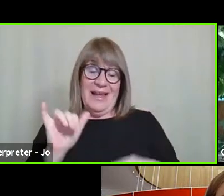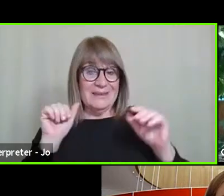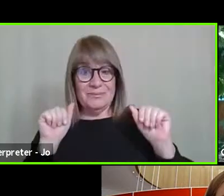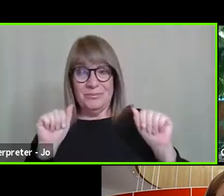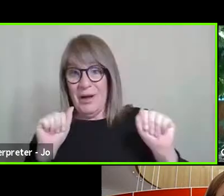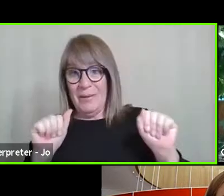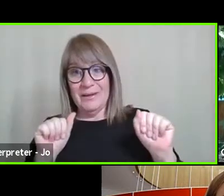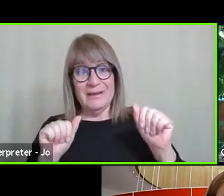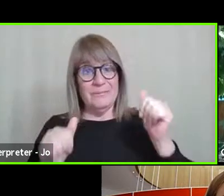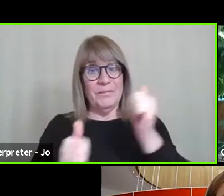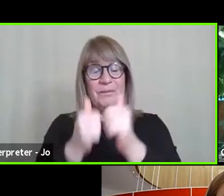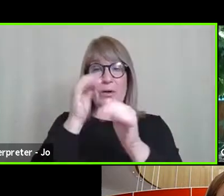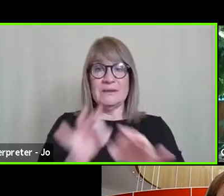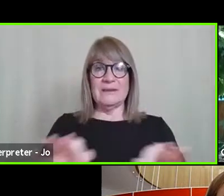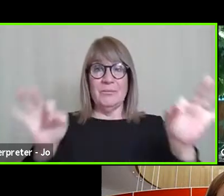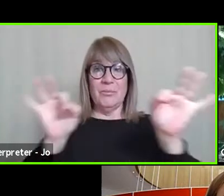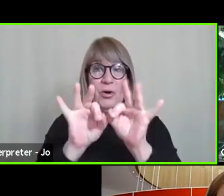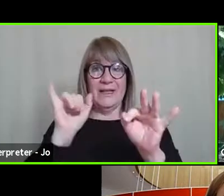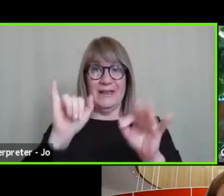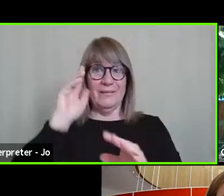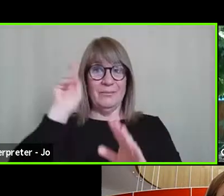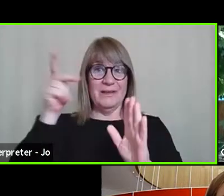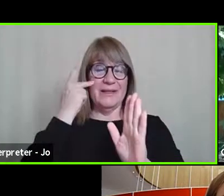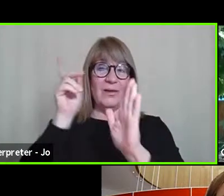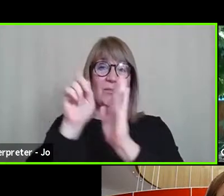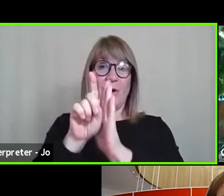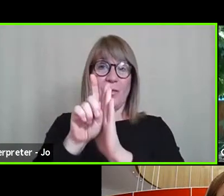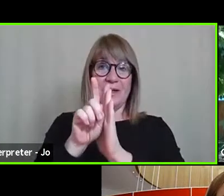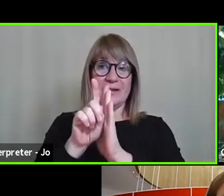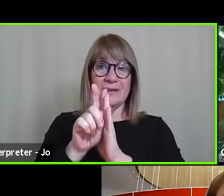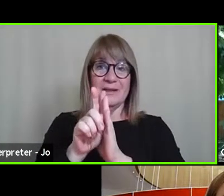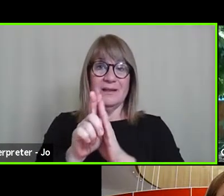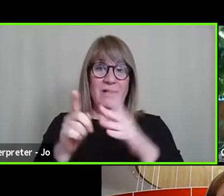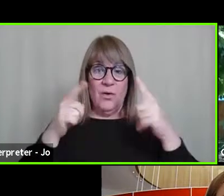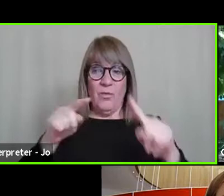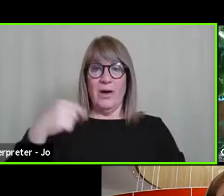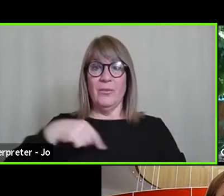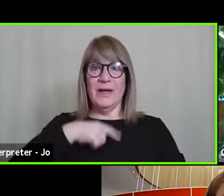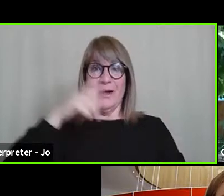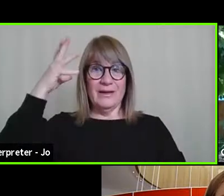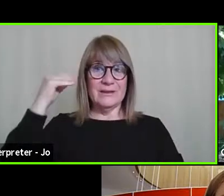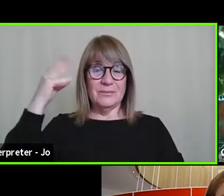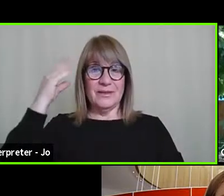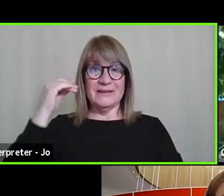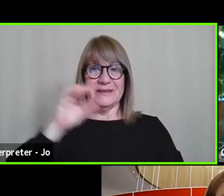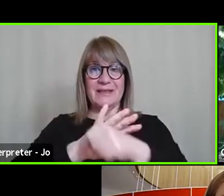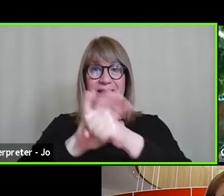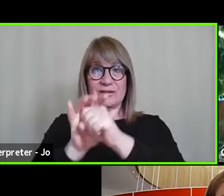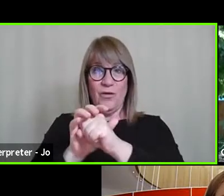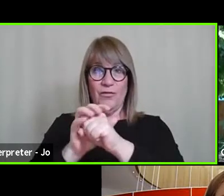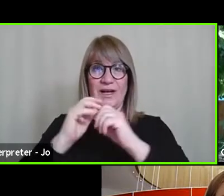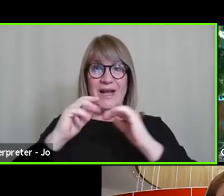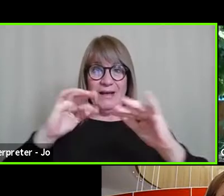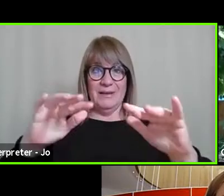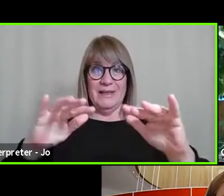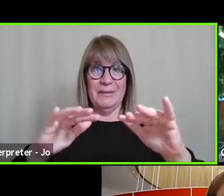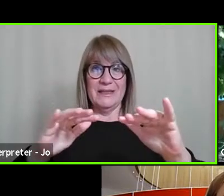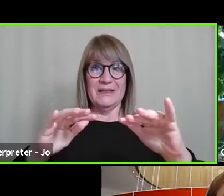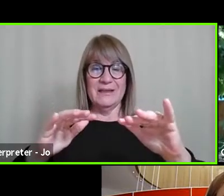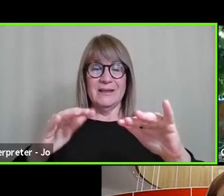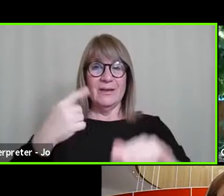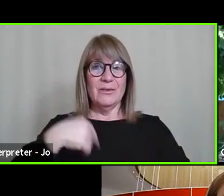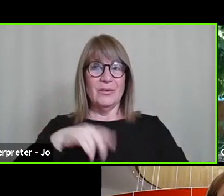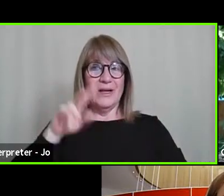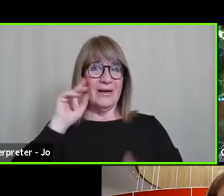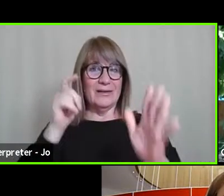relevant in this political moment also as we are within this covet epidemic is that the kind of medical abuses that we've